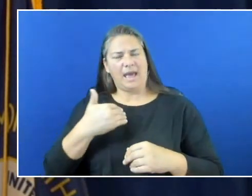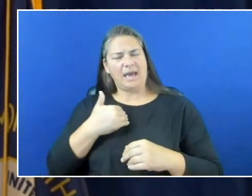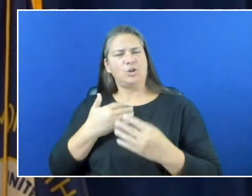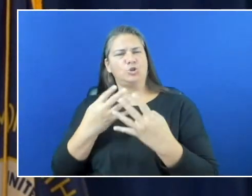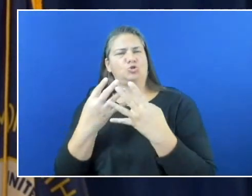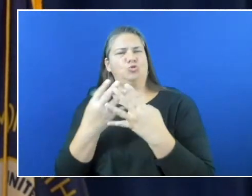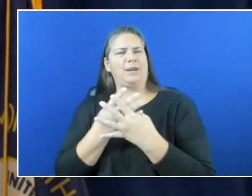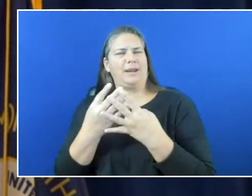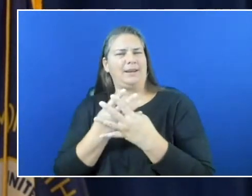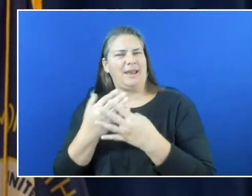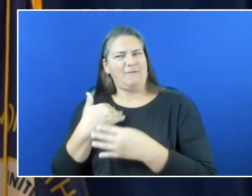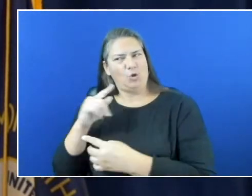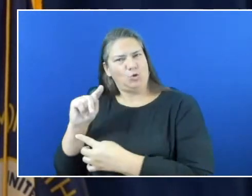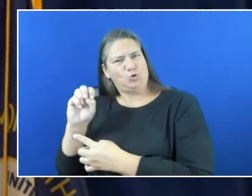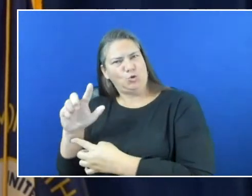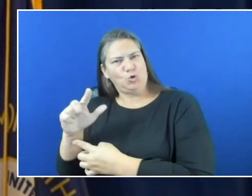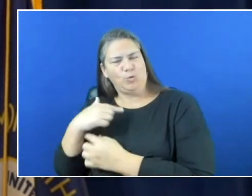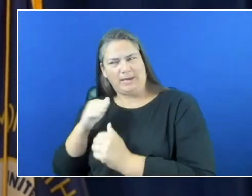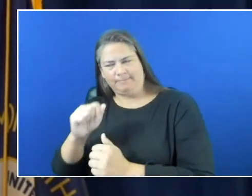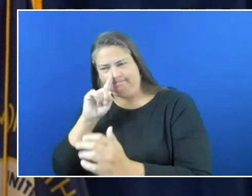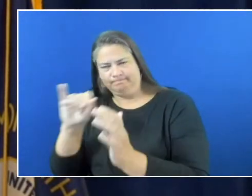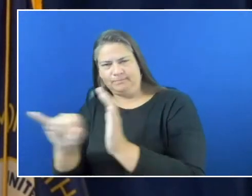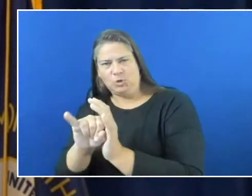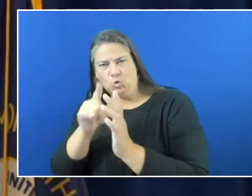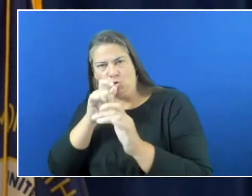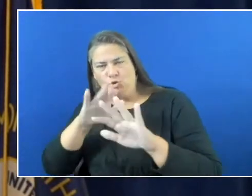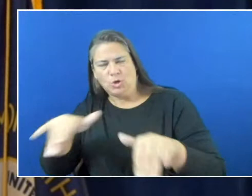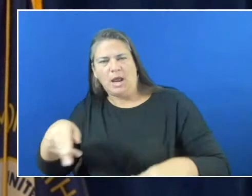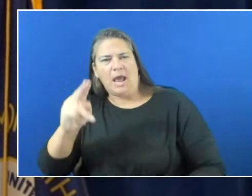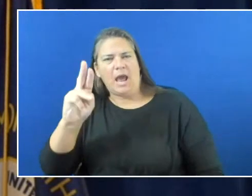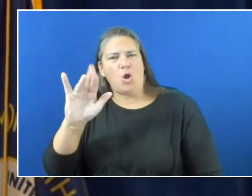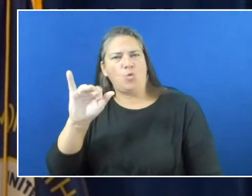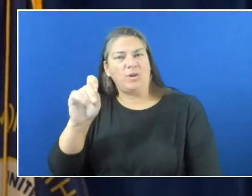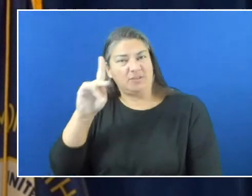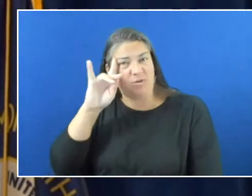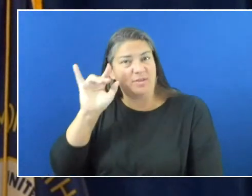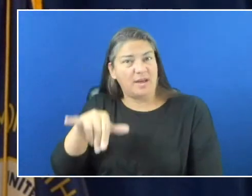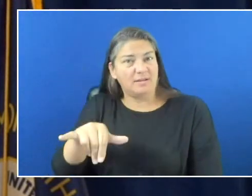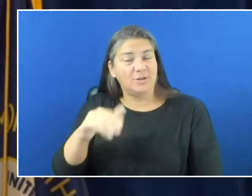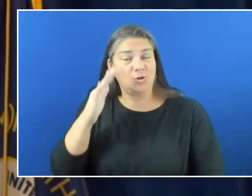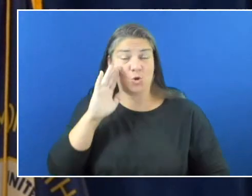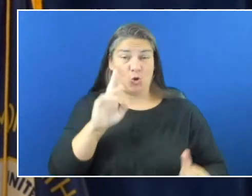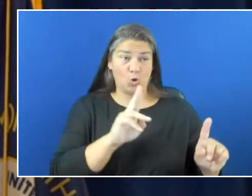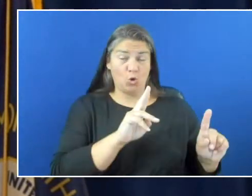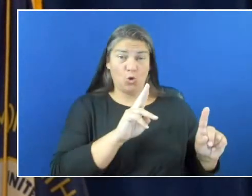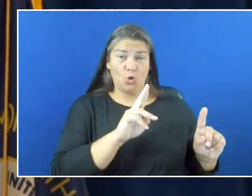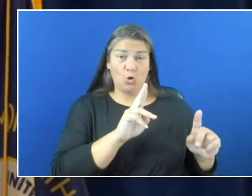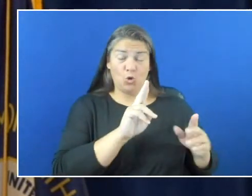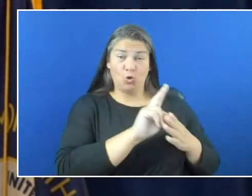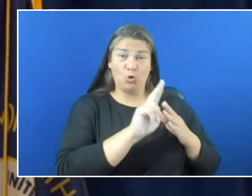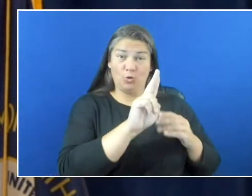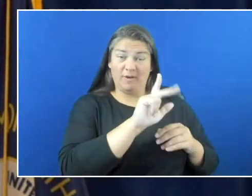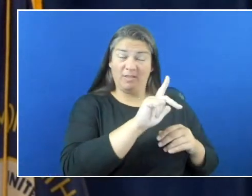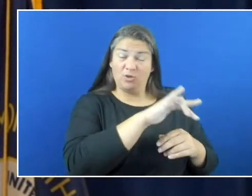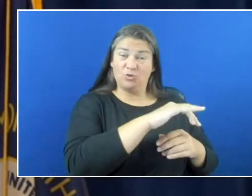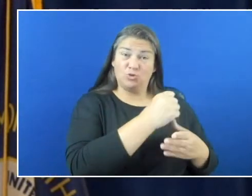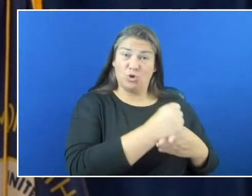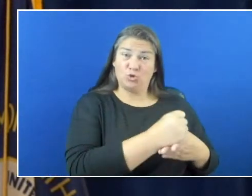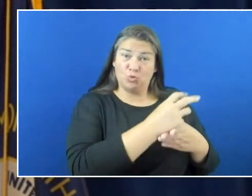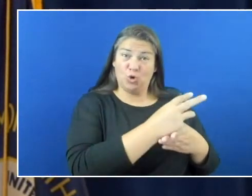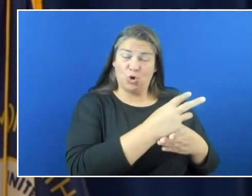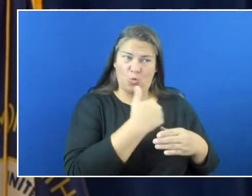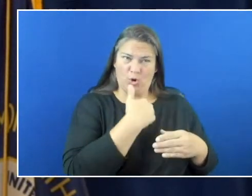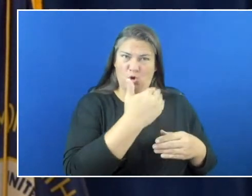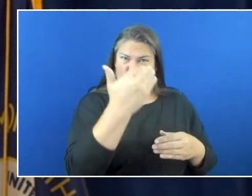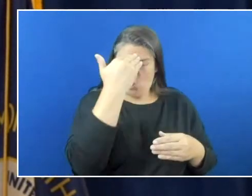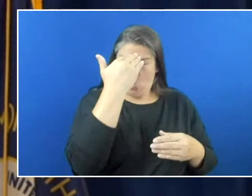identify high-risk children. Because thanks to that U of L School of Social Work, we know who are subjected to